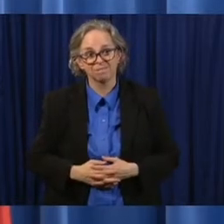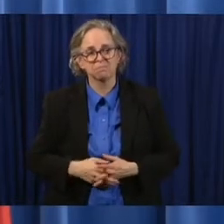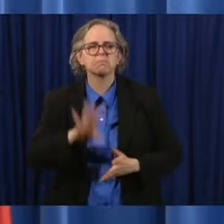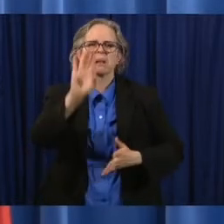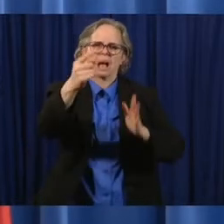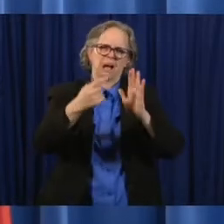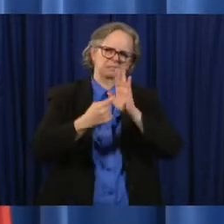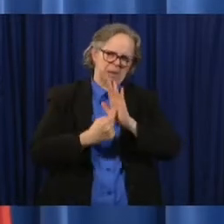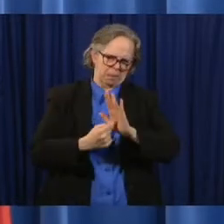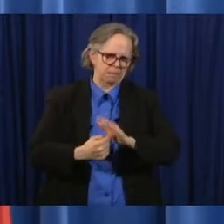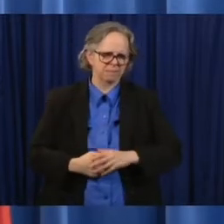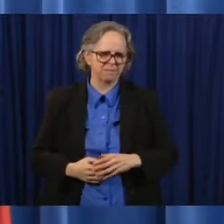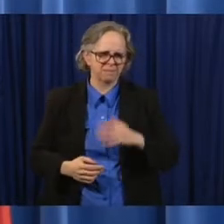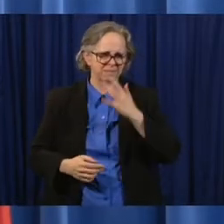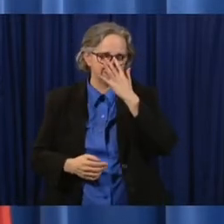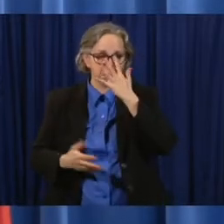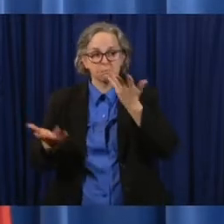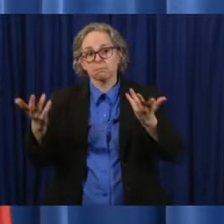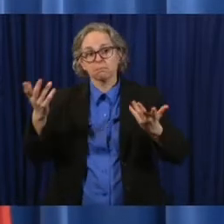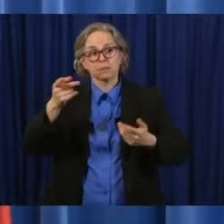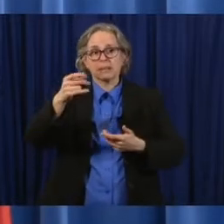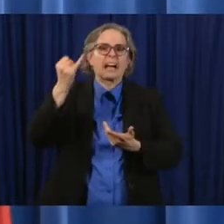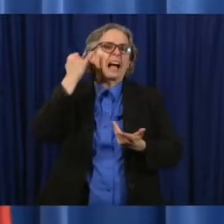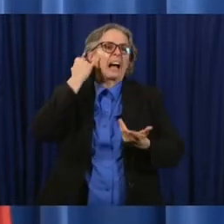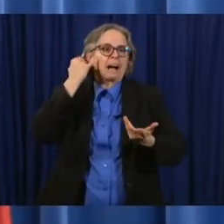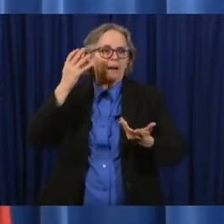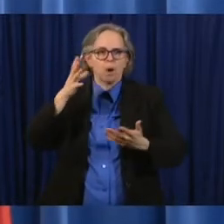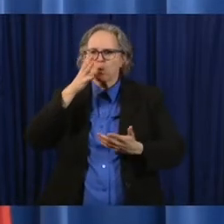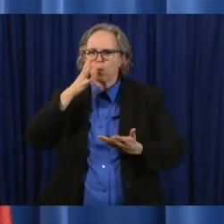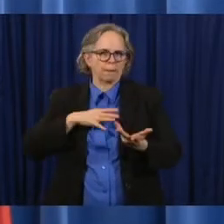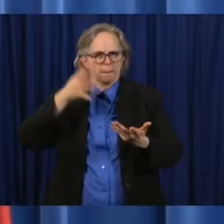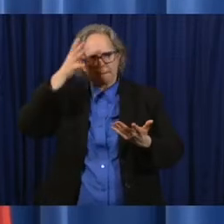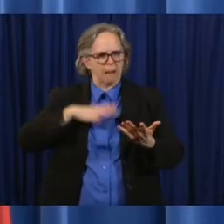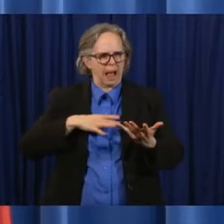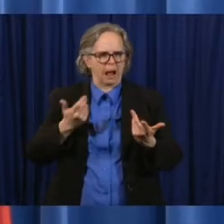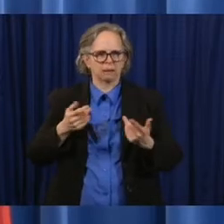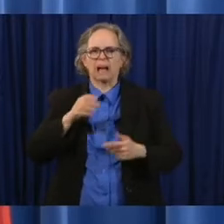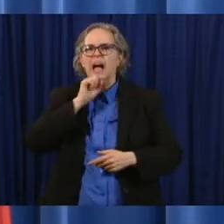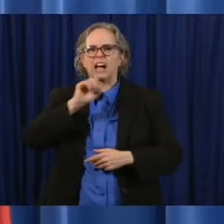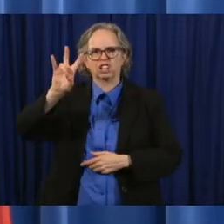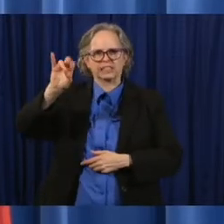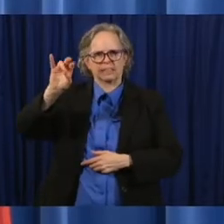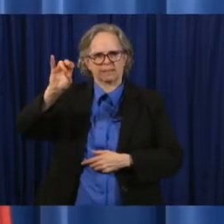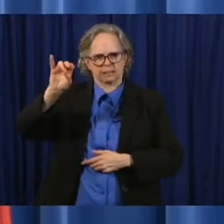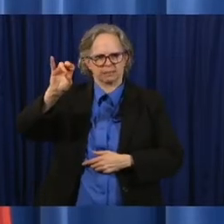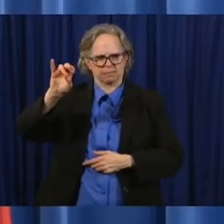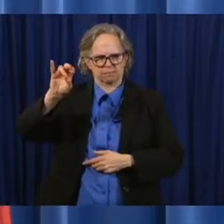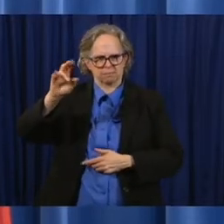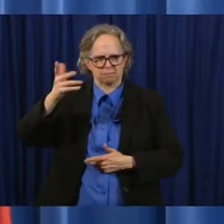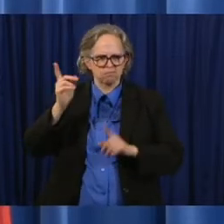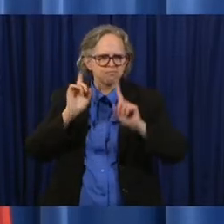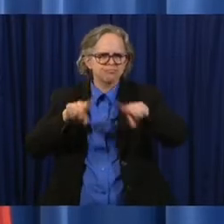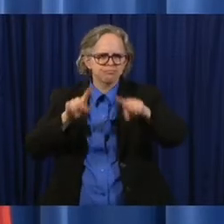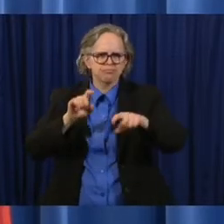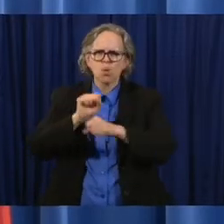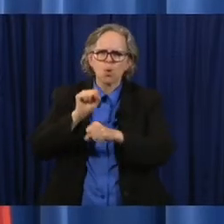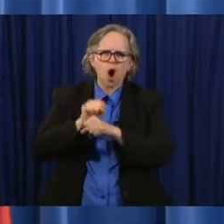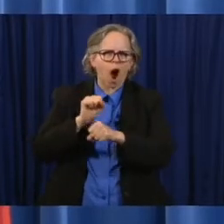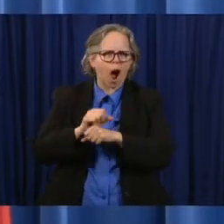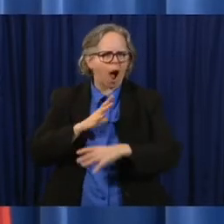a 70-year-old woman, man, they have a job that they love. They don't want to stop